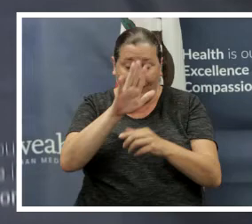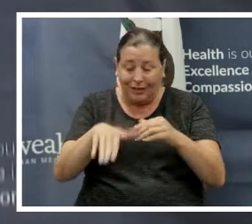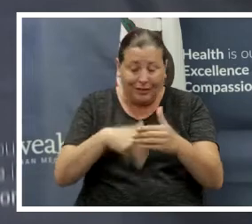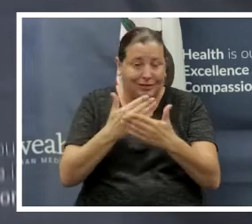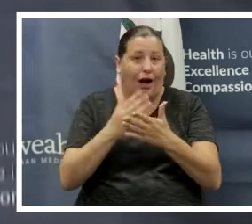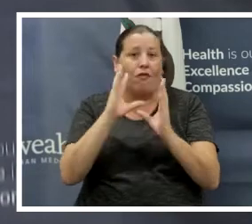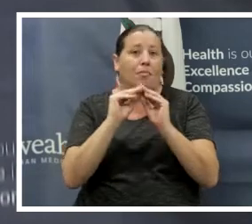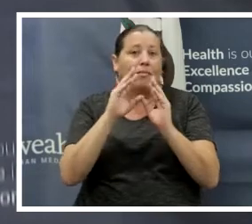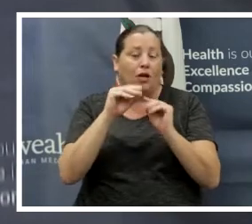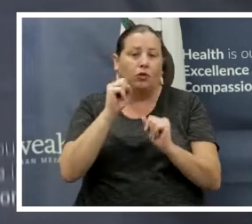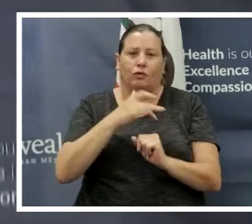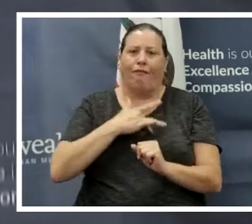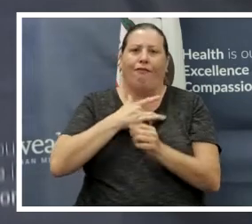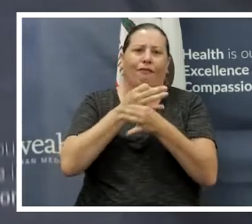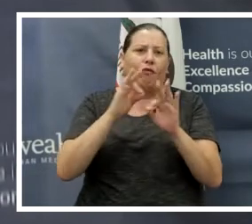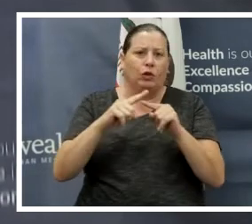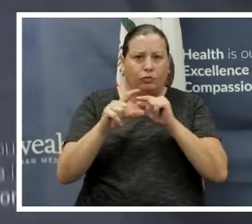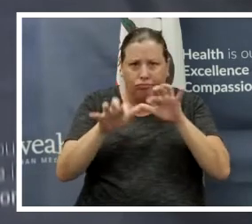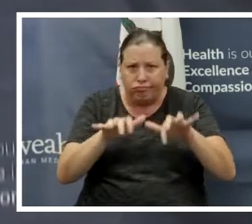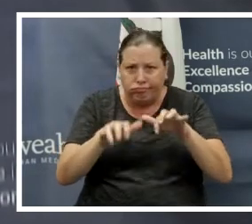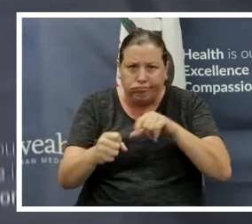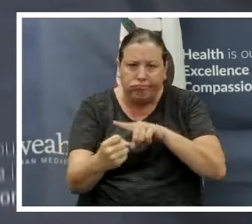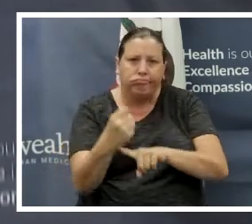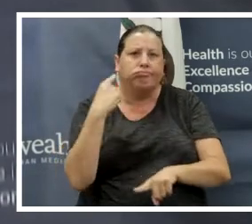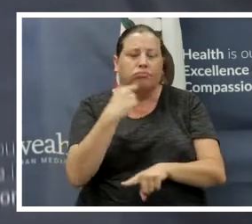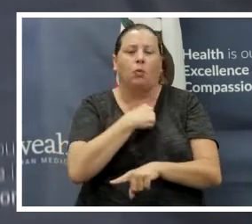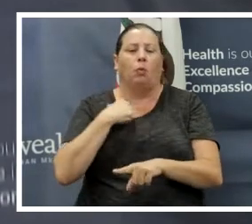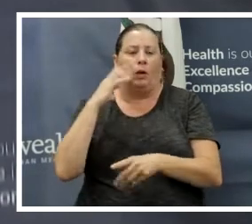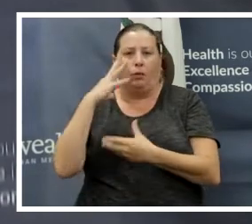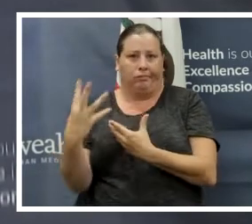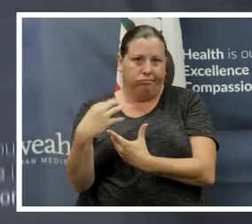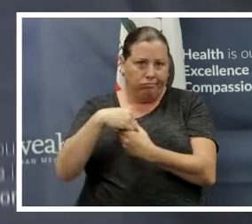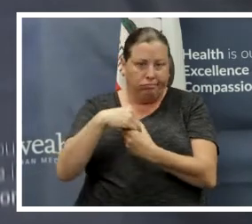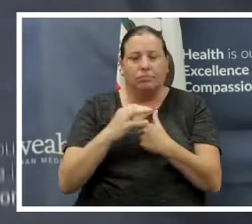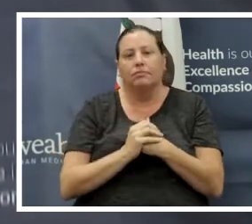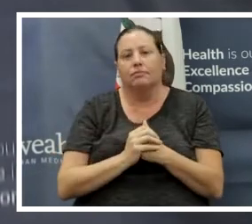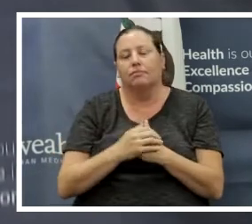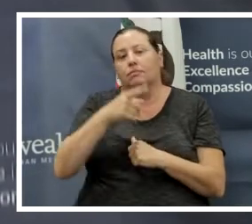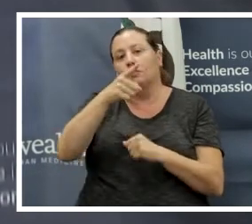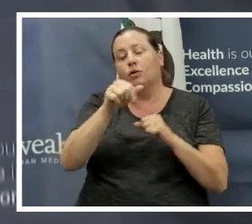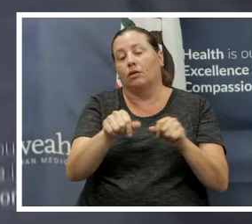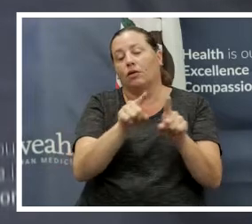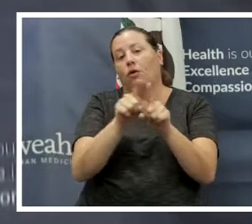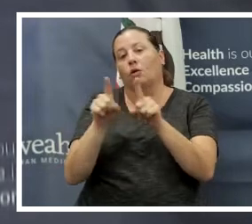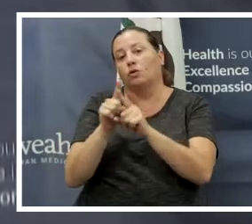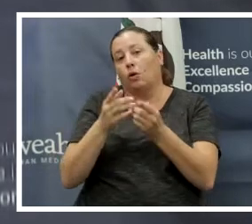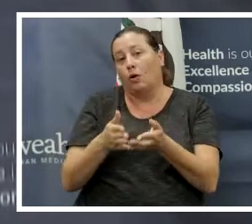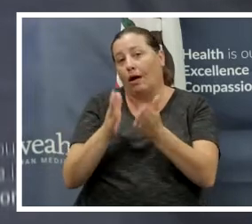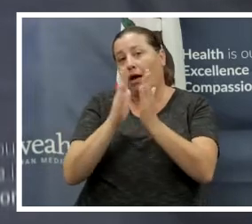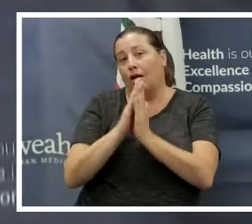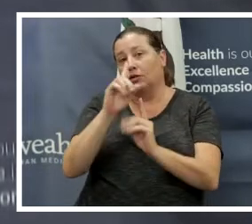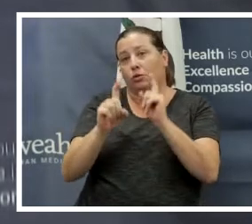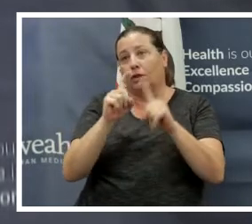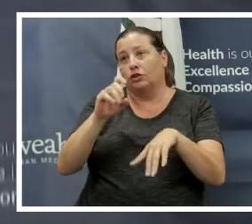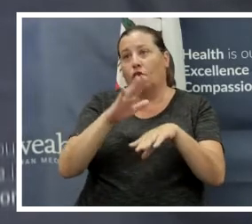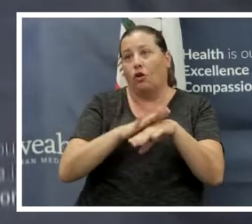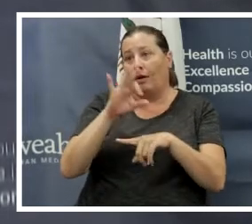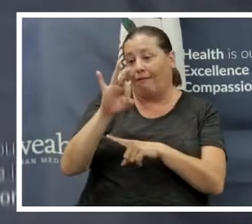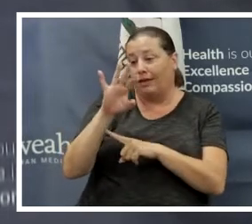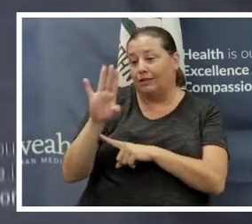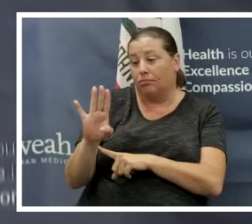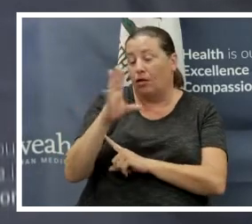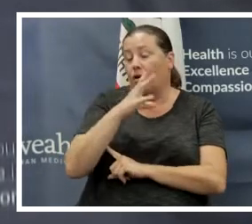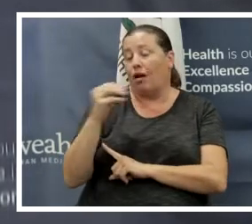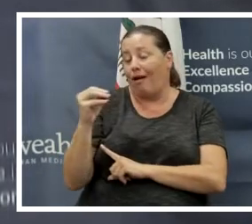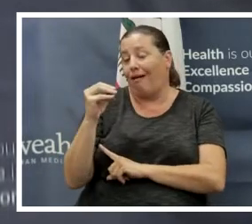incorporate your questions into the discussion. You can also ask questions on the 2 Facebook Lives and Instagram Live. We